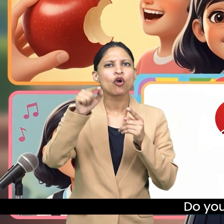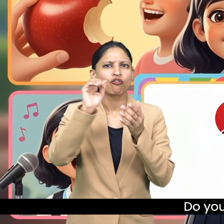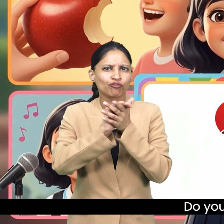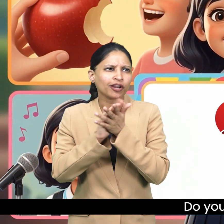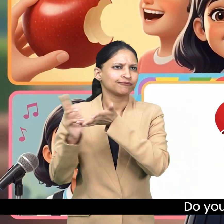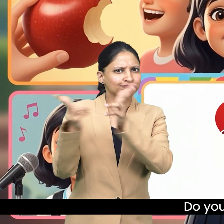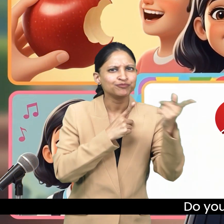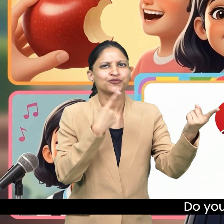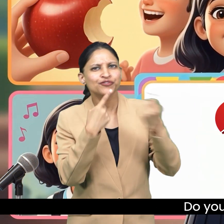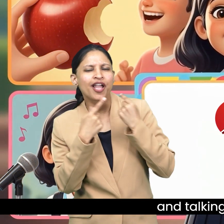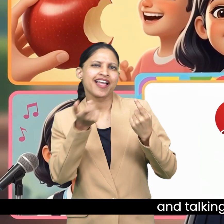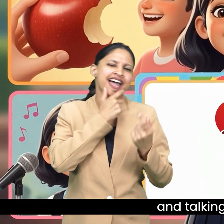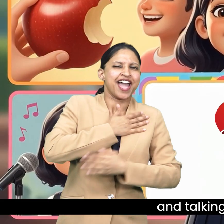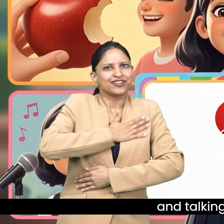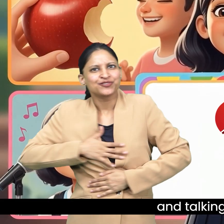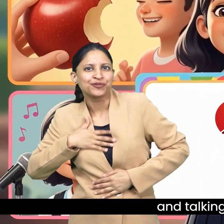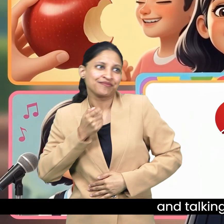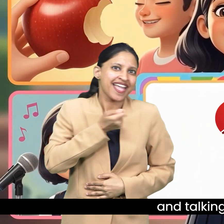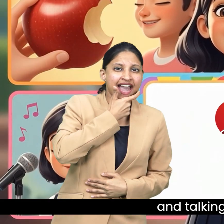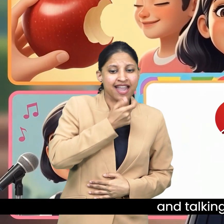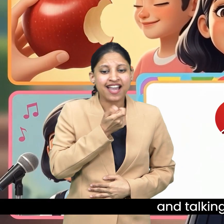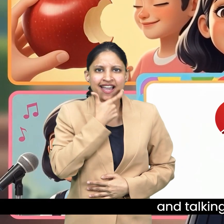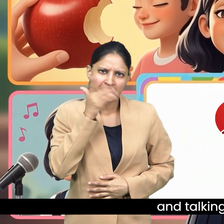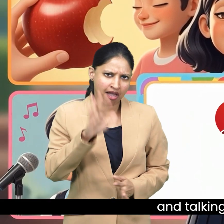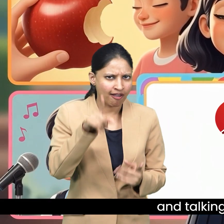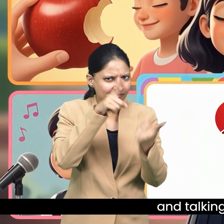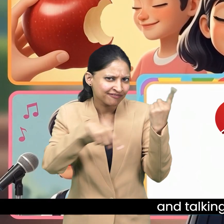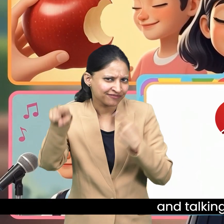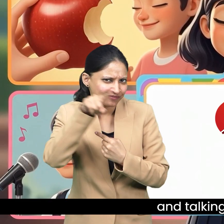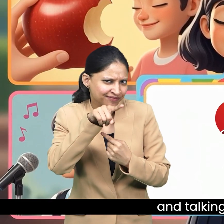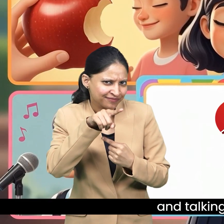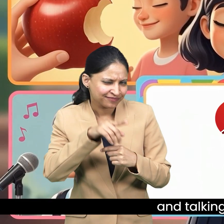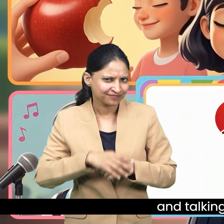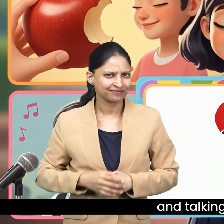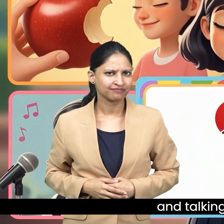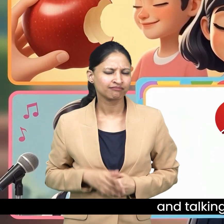Do you enjoy smiling and talking with your friends?